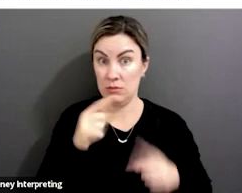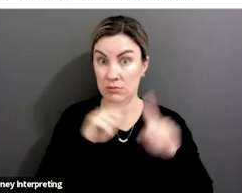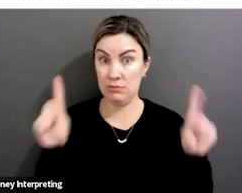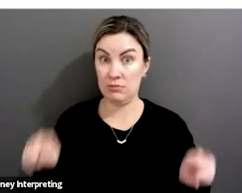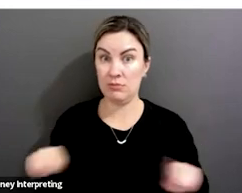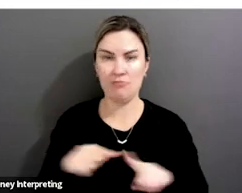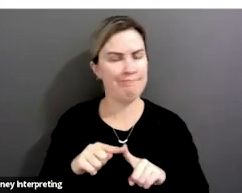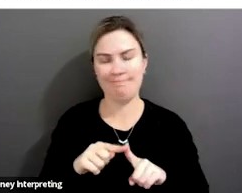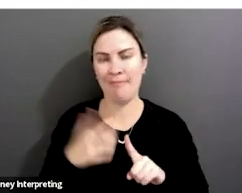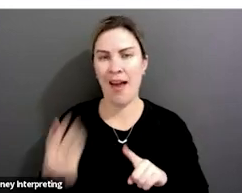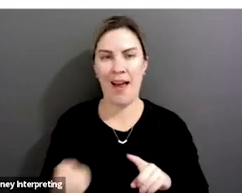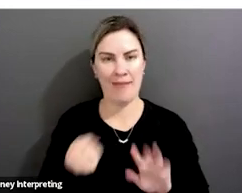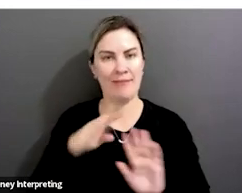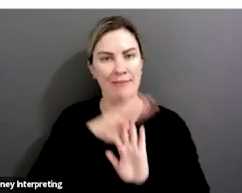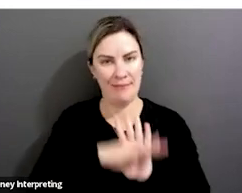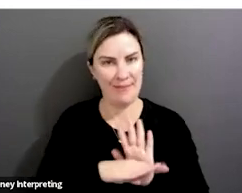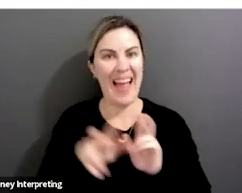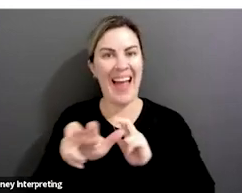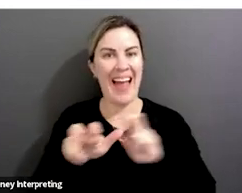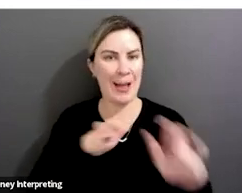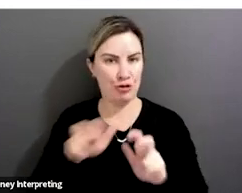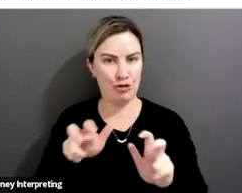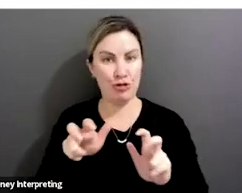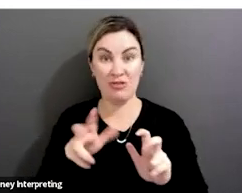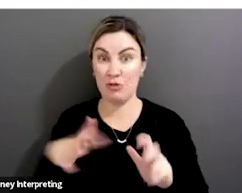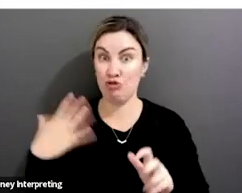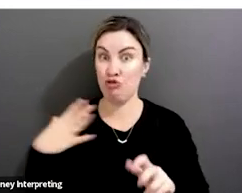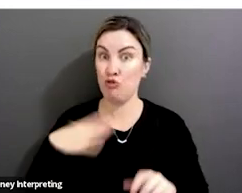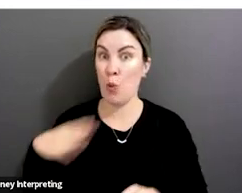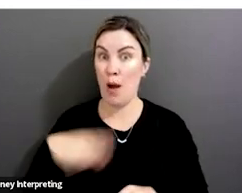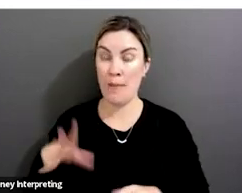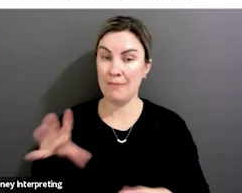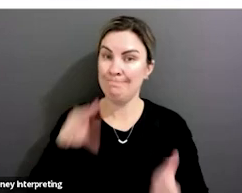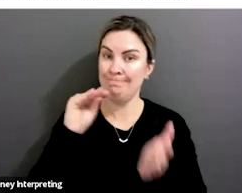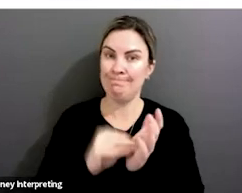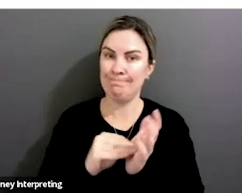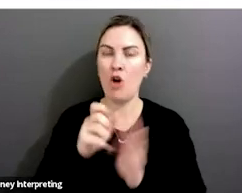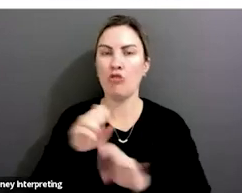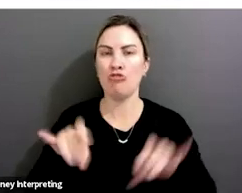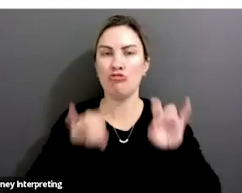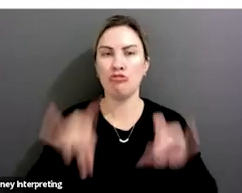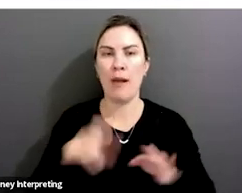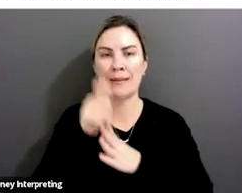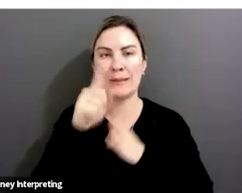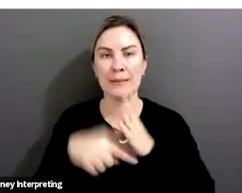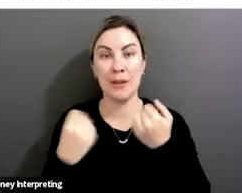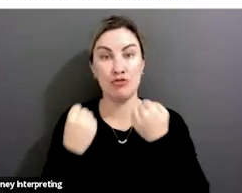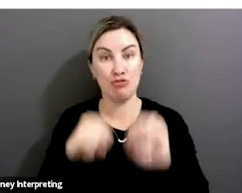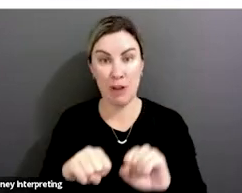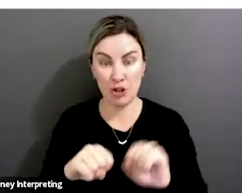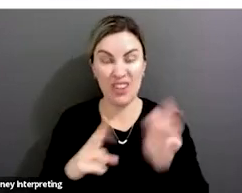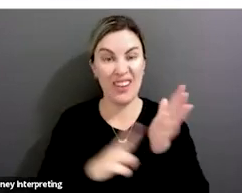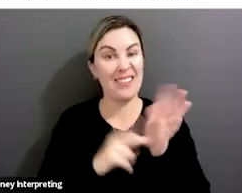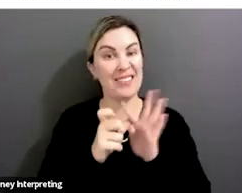for action and those requirements, which are now embedded in Australia's disability strategy, the National Disability Insurance Scheme, Quality